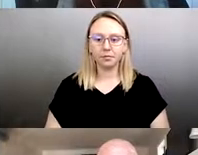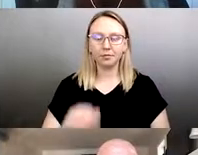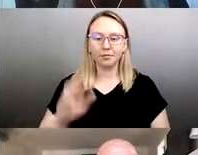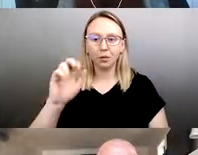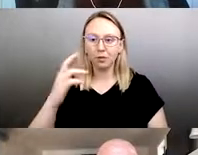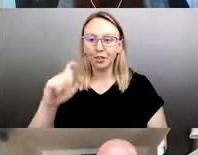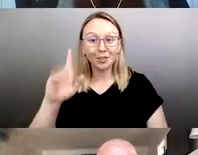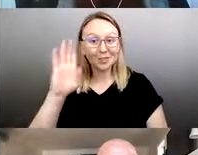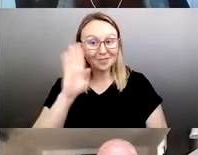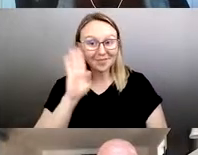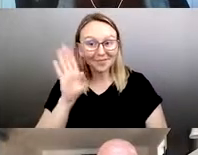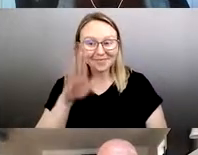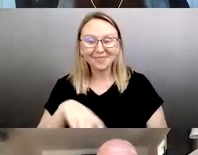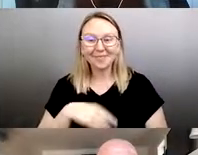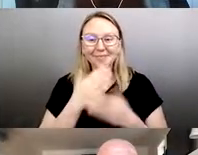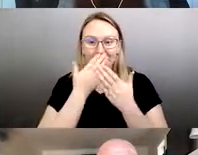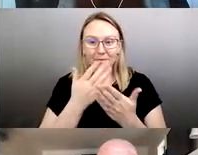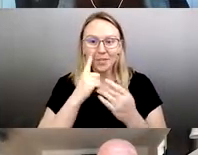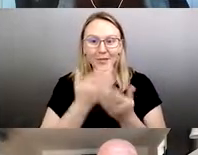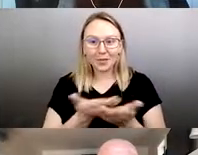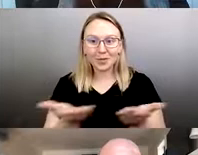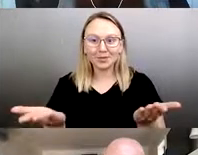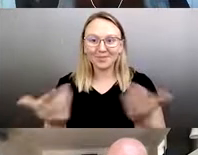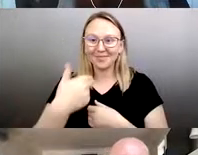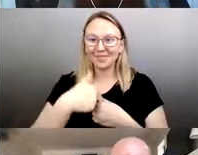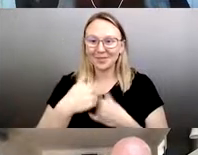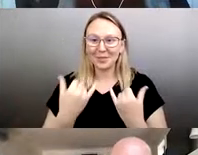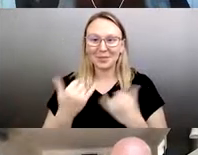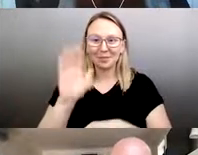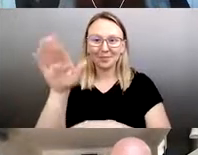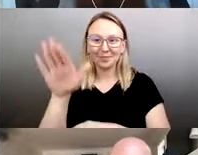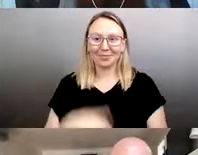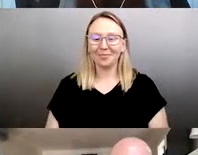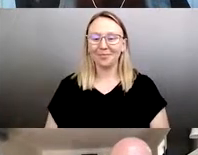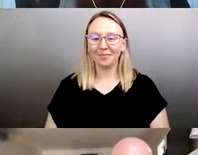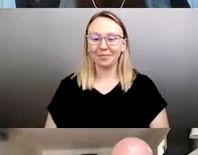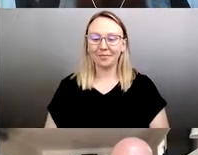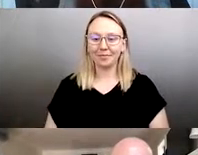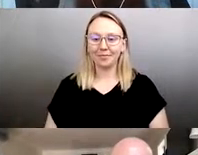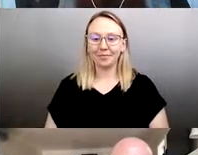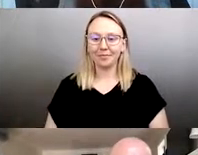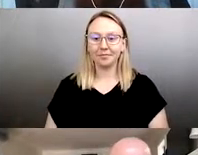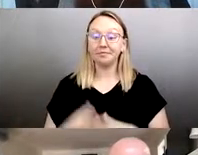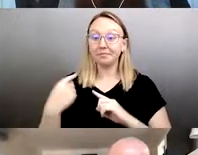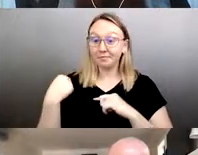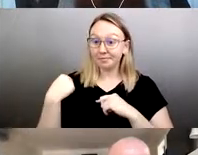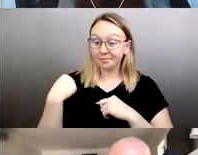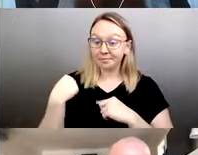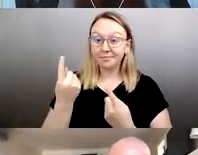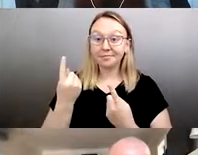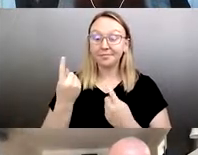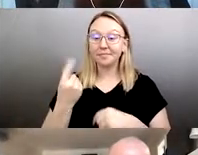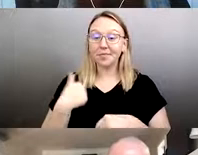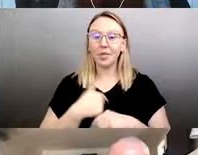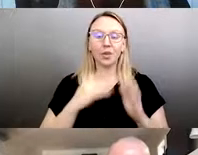Hello, and thank you for joining us this afternoon. We have been on a virtual road trip across the